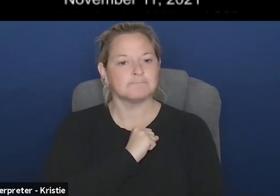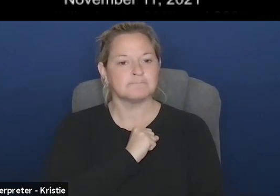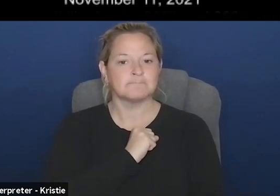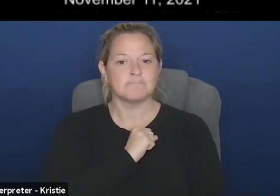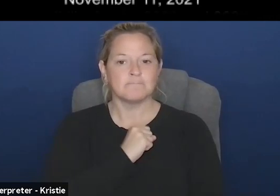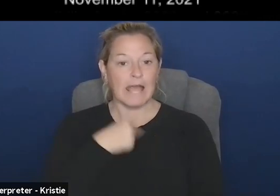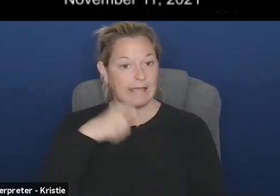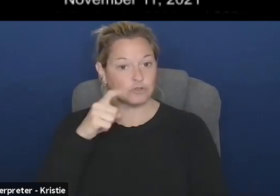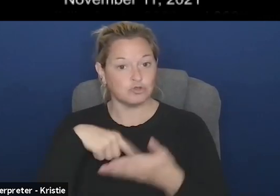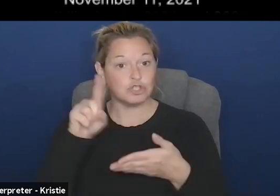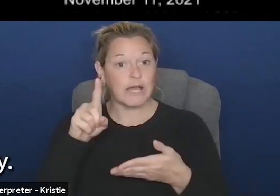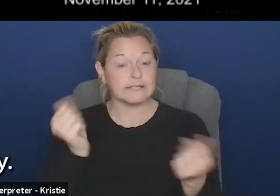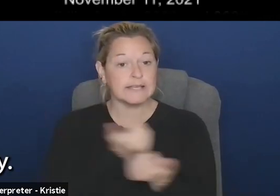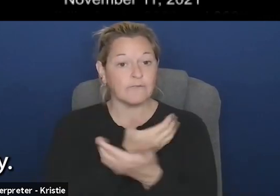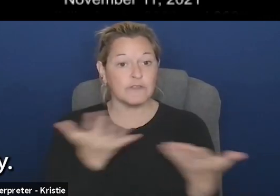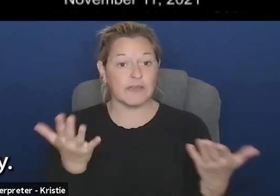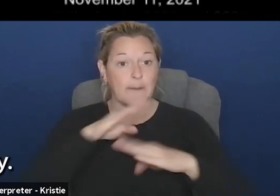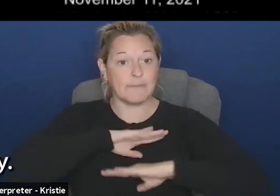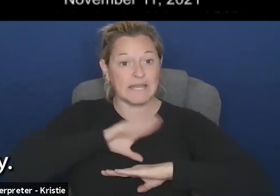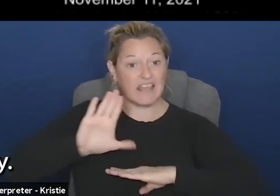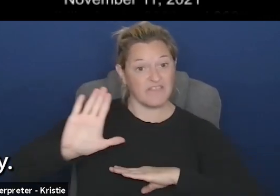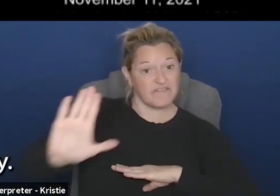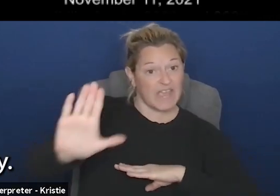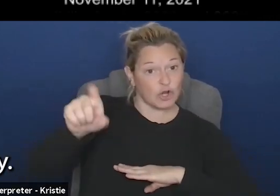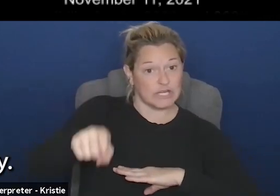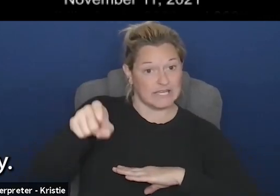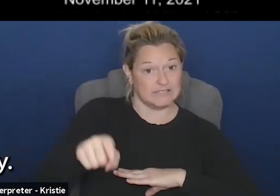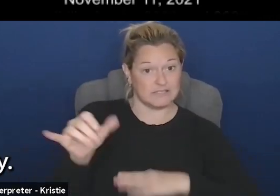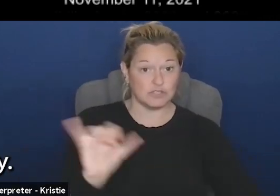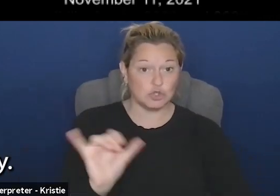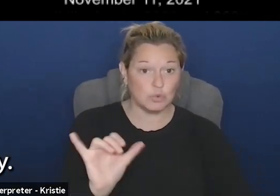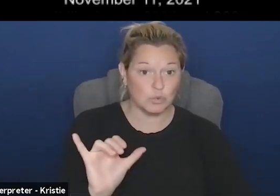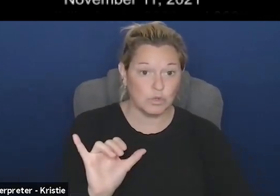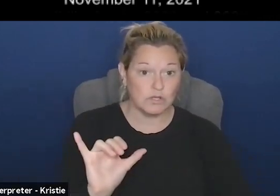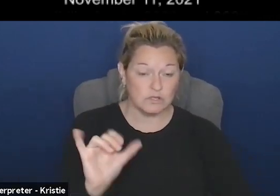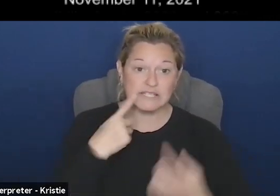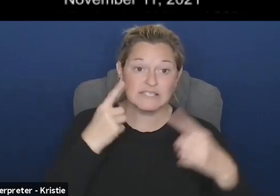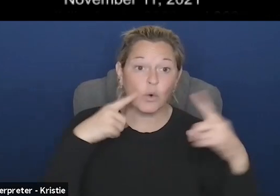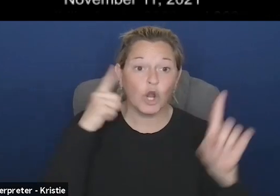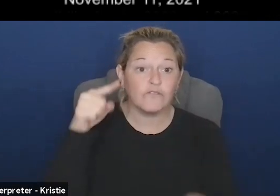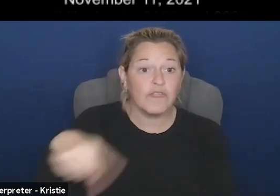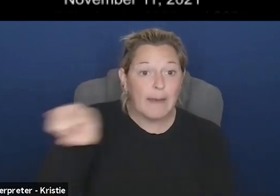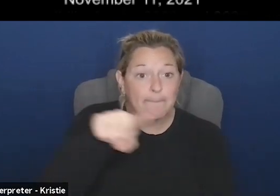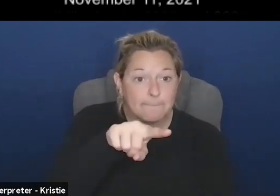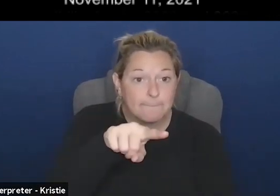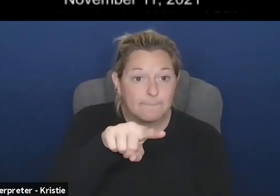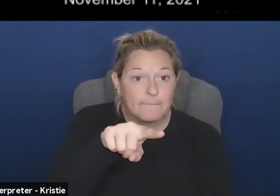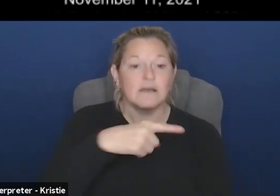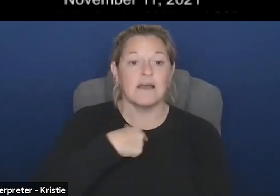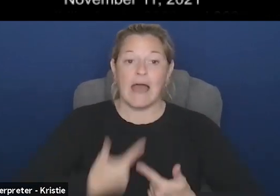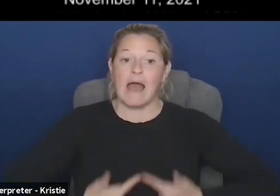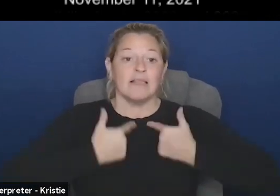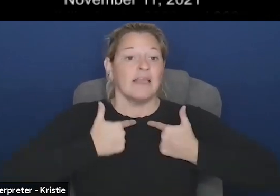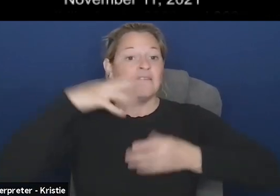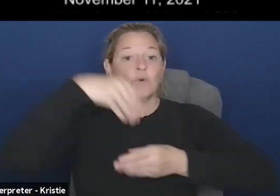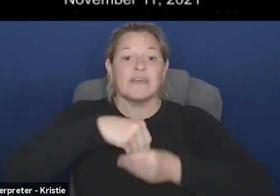whether or not things are working for other people. And I do have a great, I live in the blind community. I know a